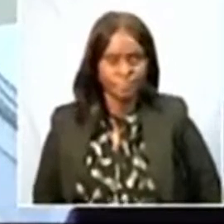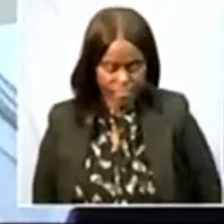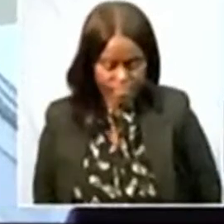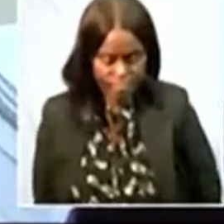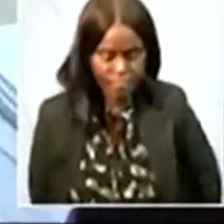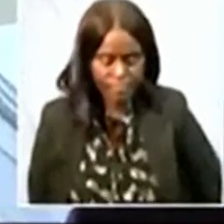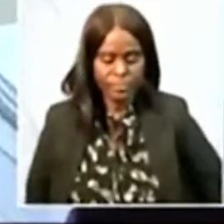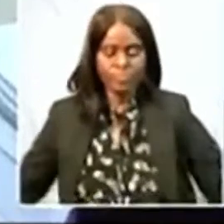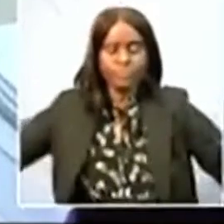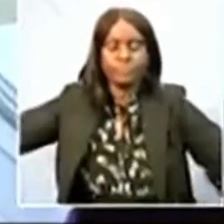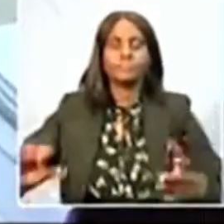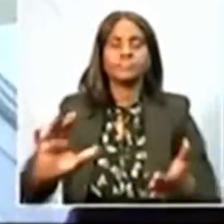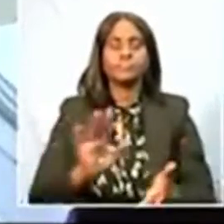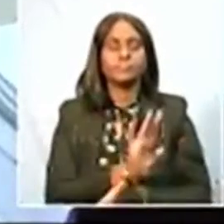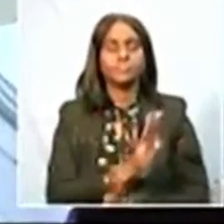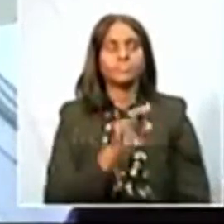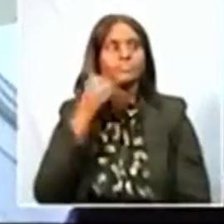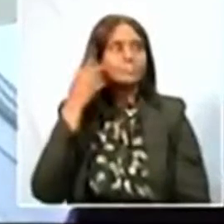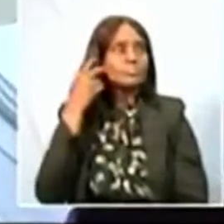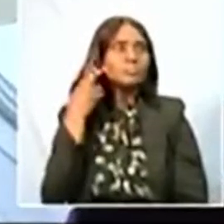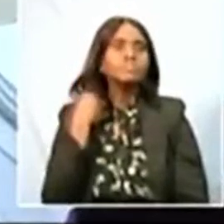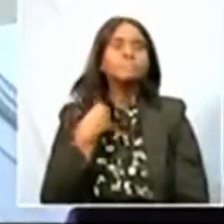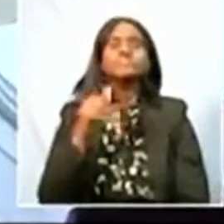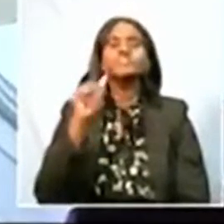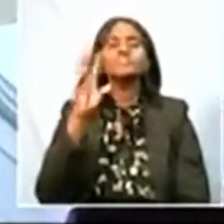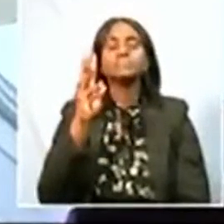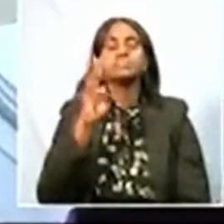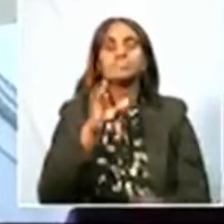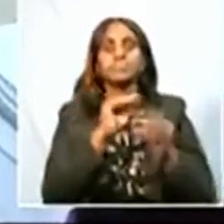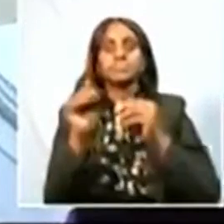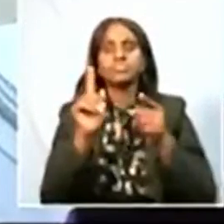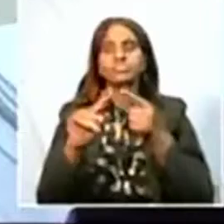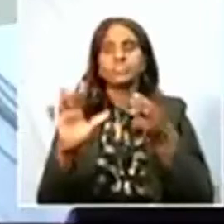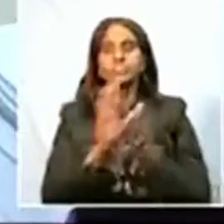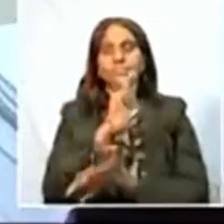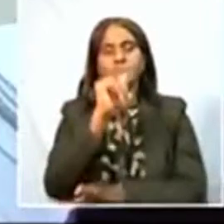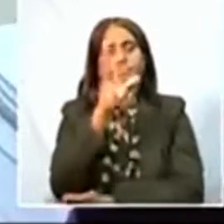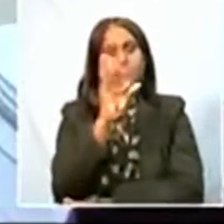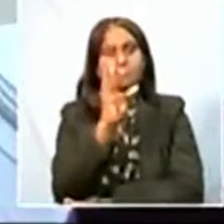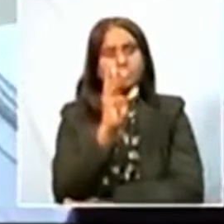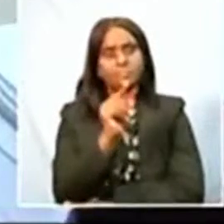on page 16. Let's go to page 16.